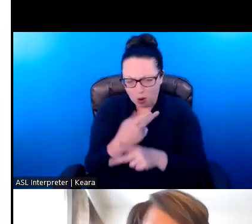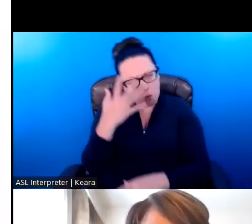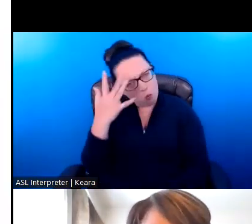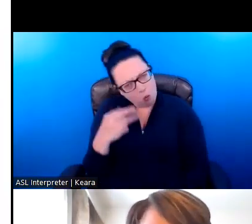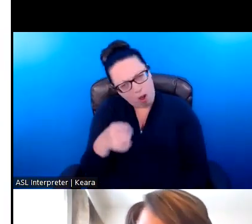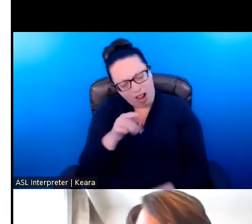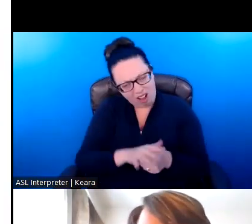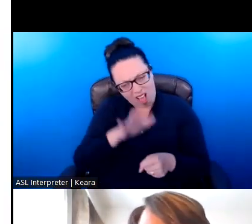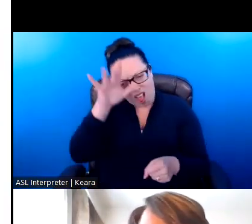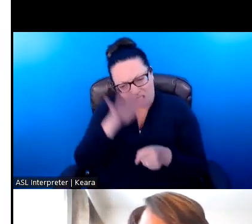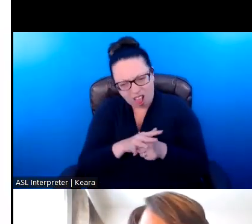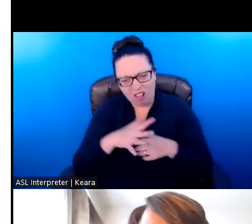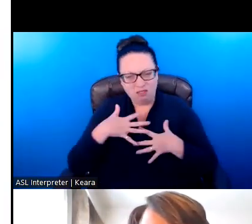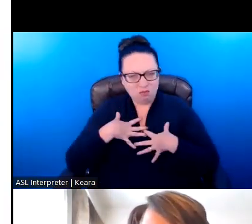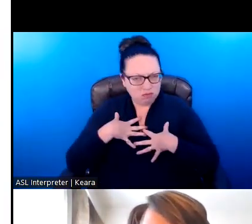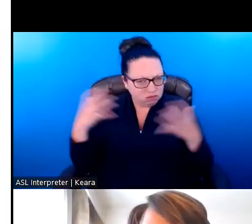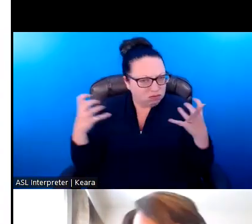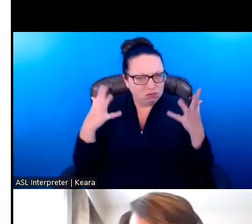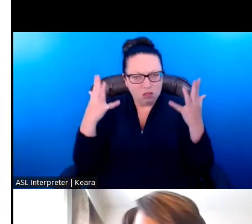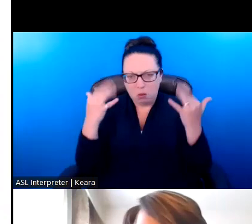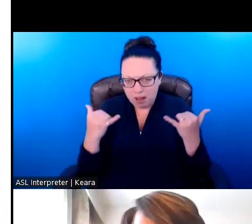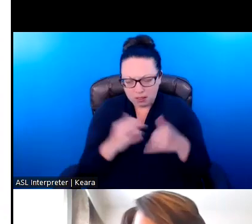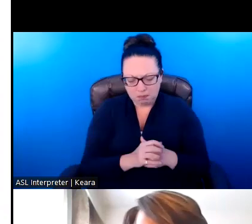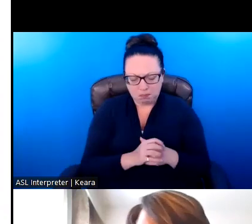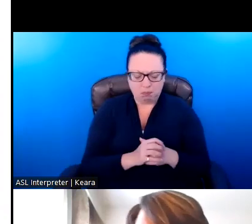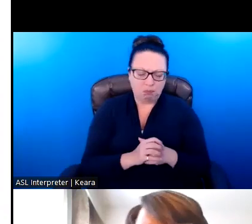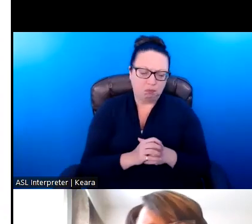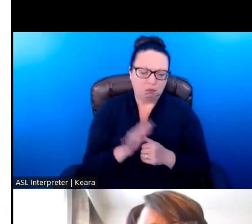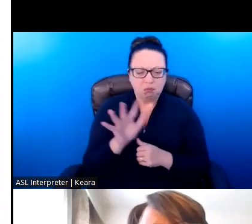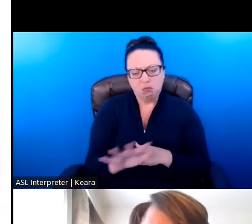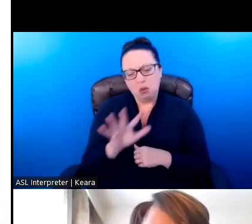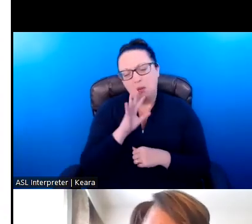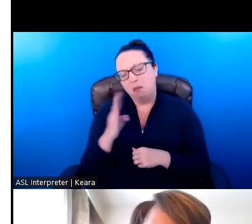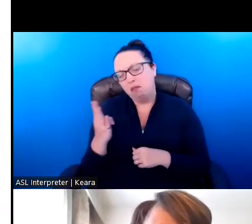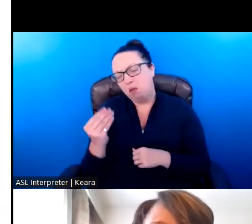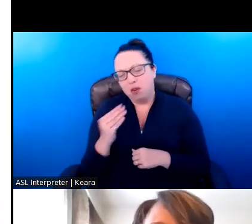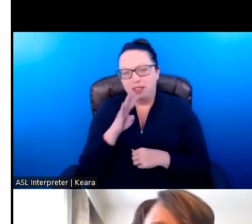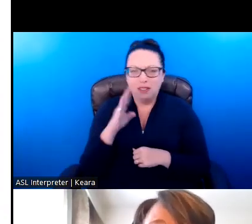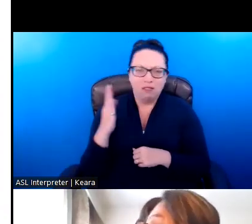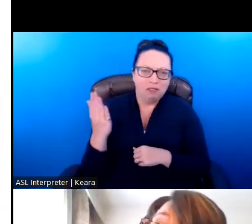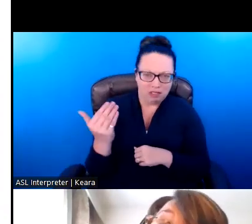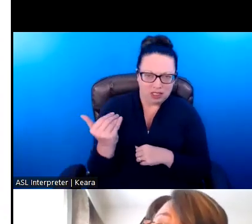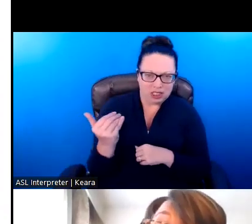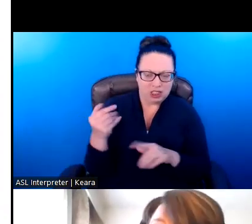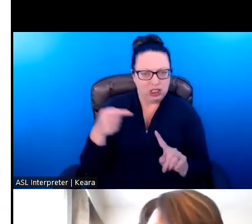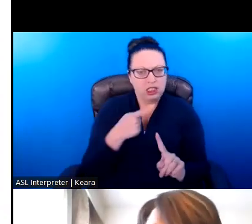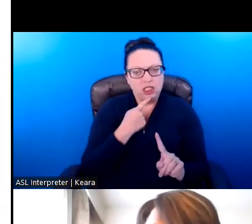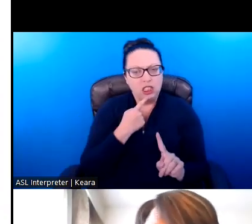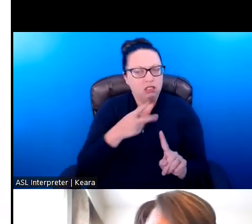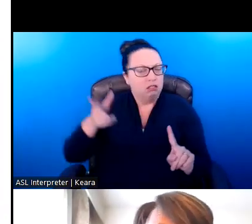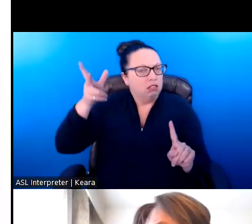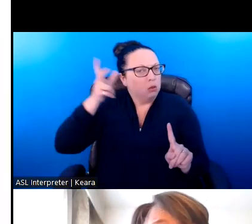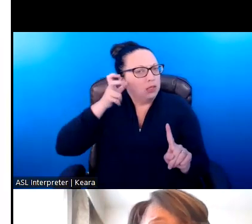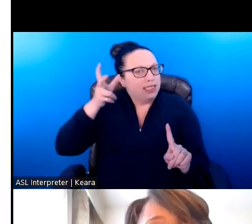so violent. And it was, I guess, around 14, 15 when he did say that he was hearing